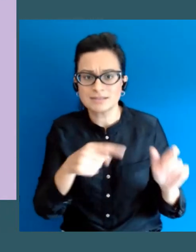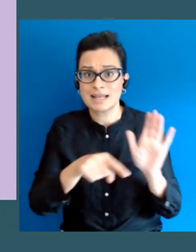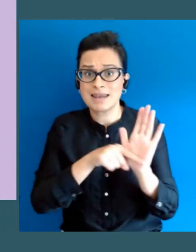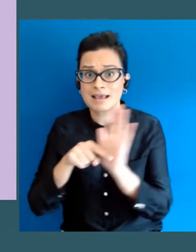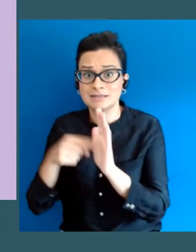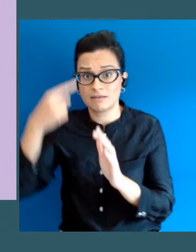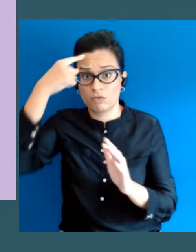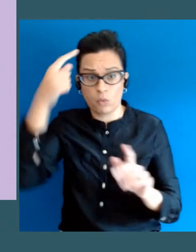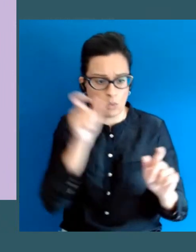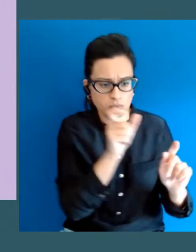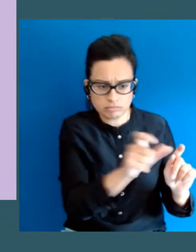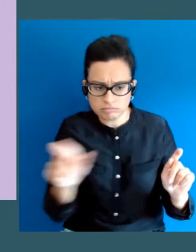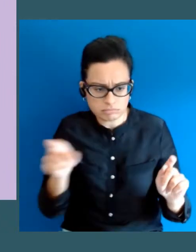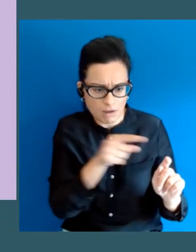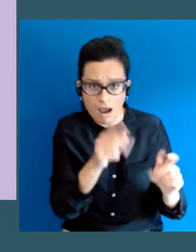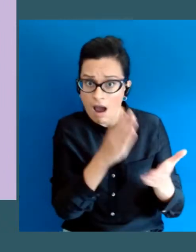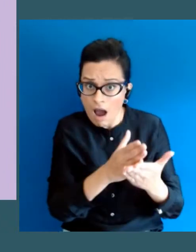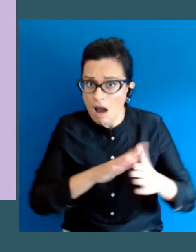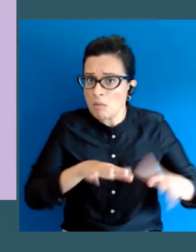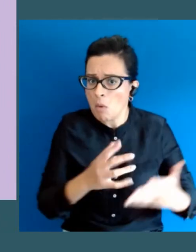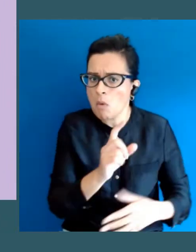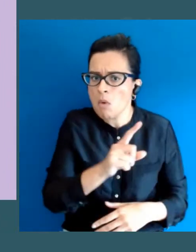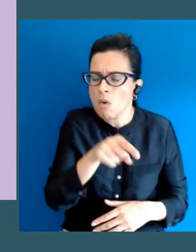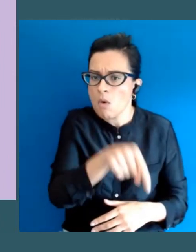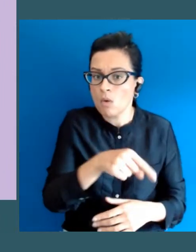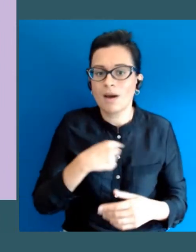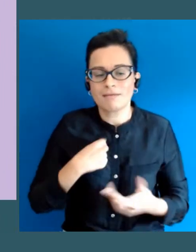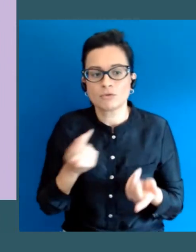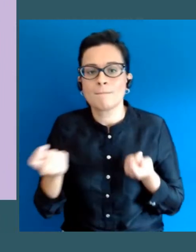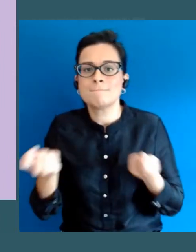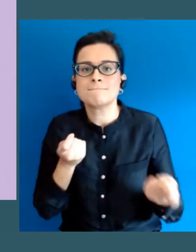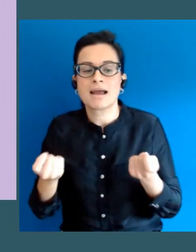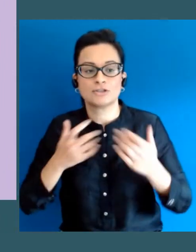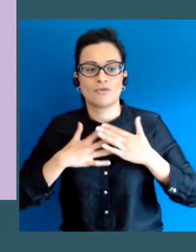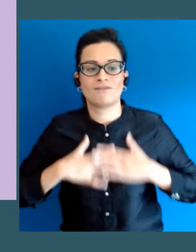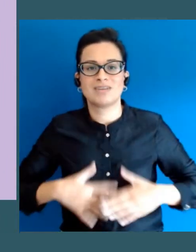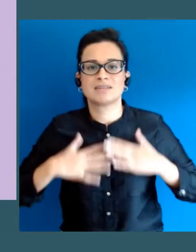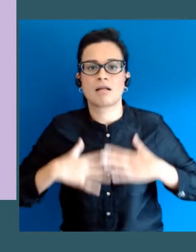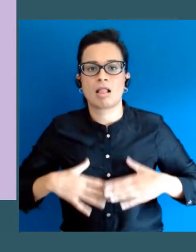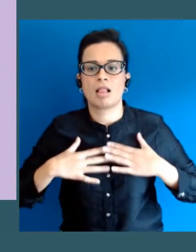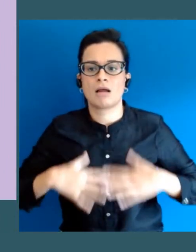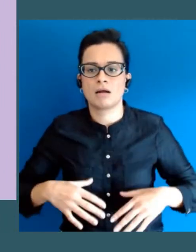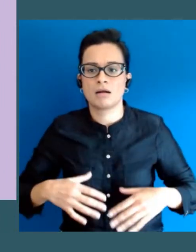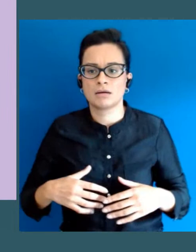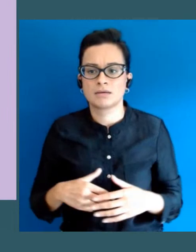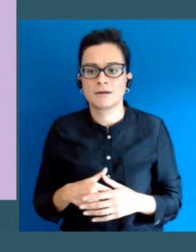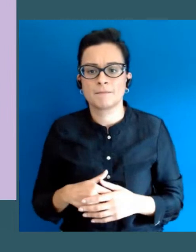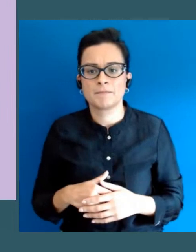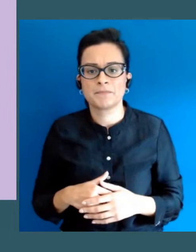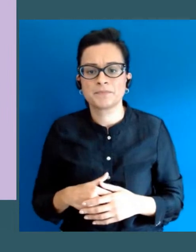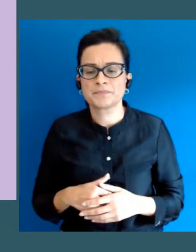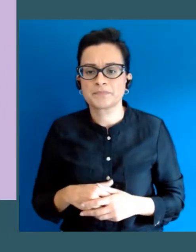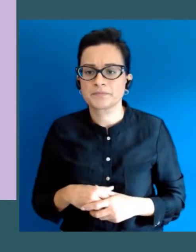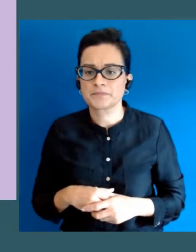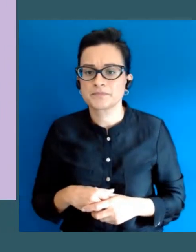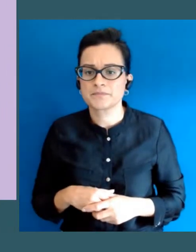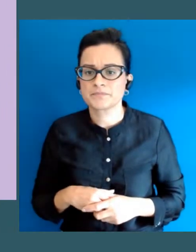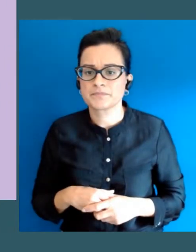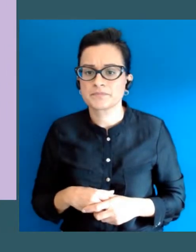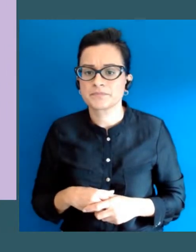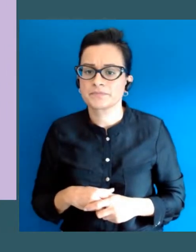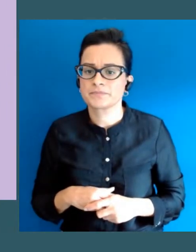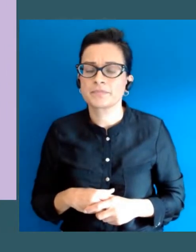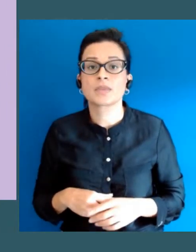having. We also need to really manage the physical sensations of anxiety. So what we know is that actually being